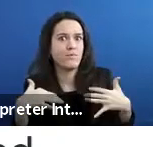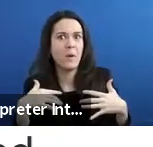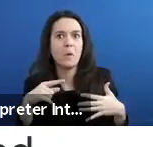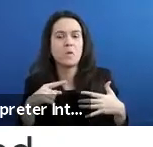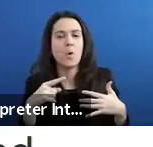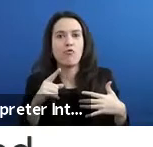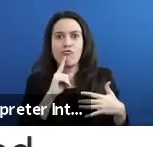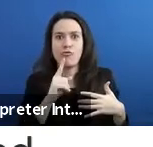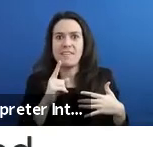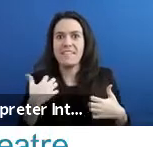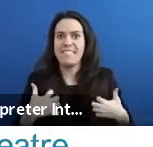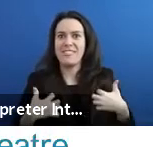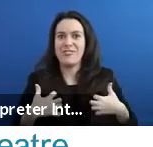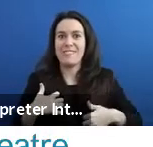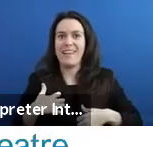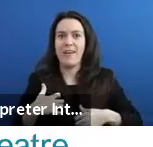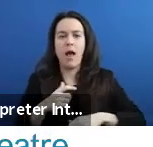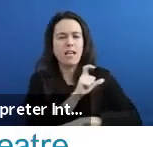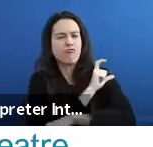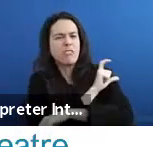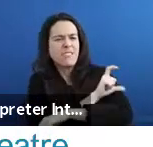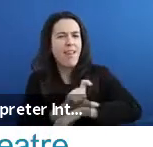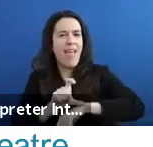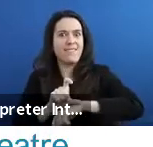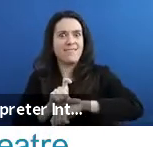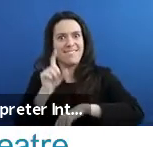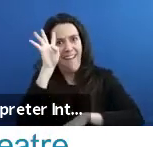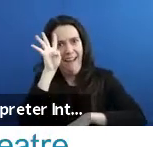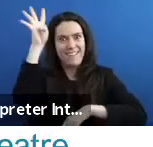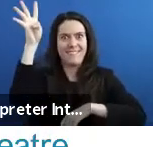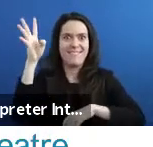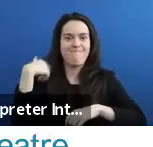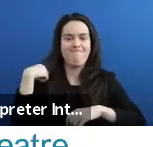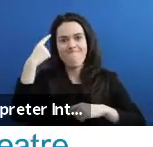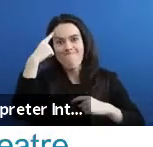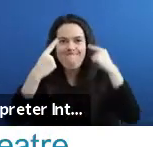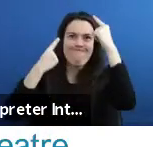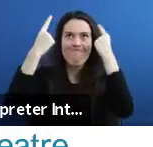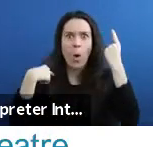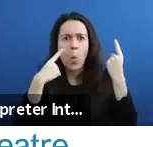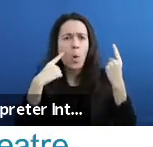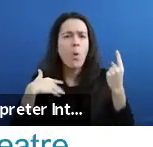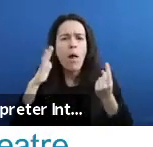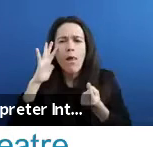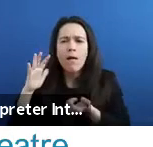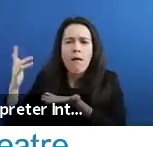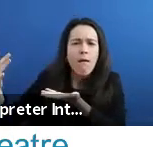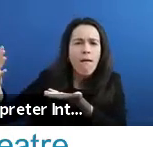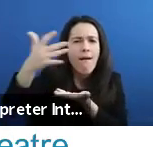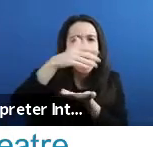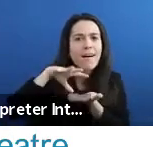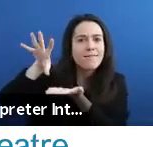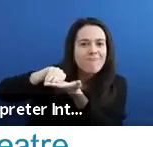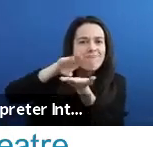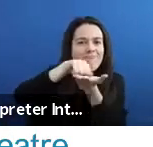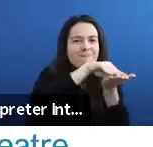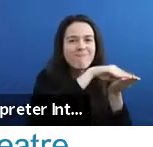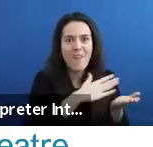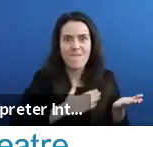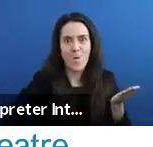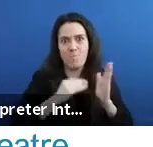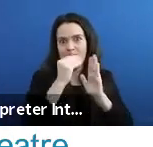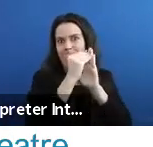resilient initiatives in the theater sectors that we will continue studying within this study, within this